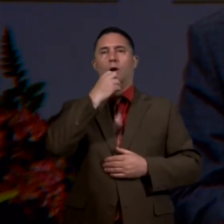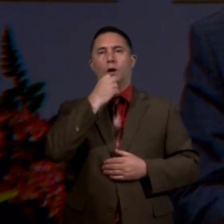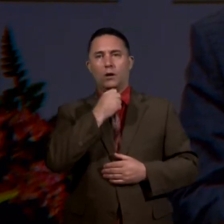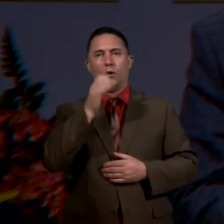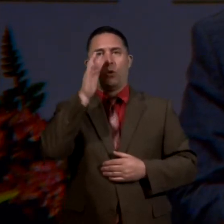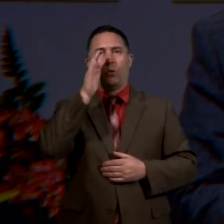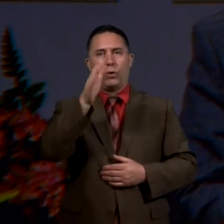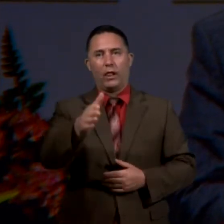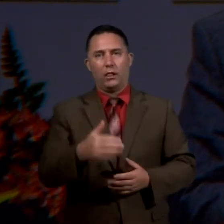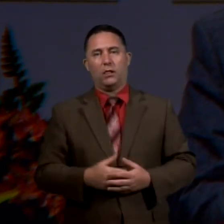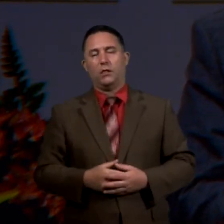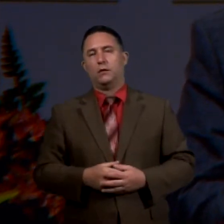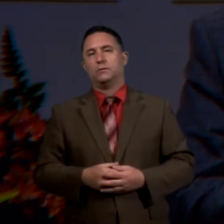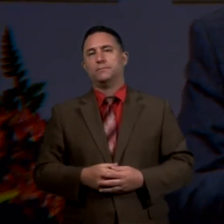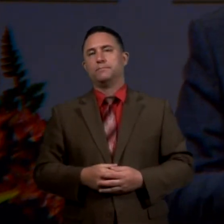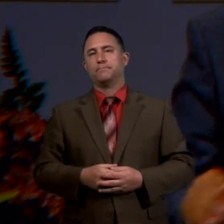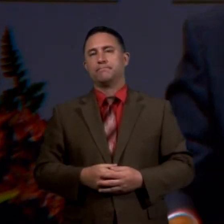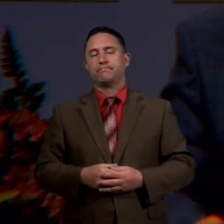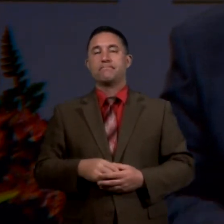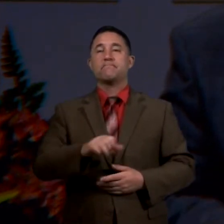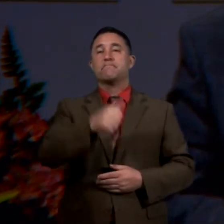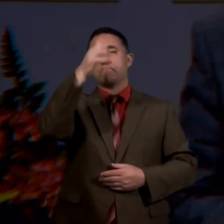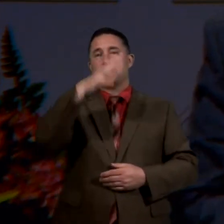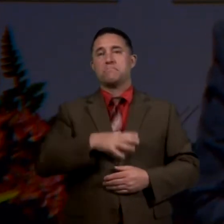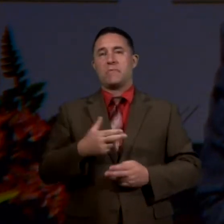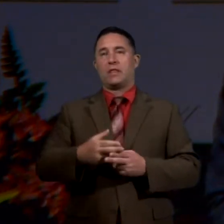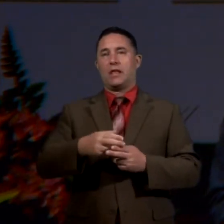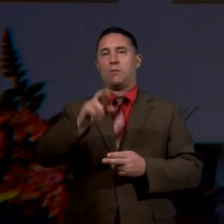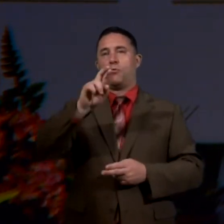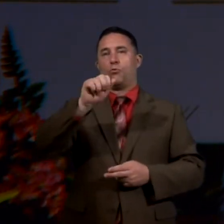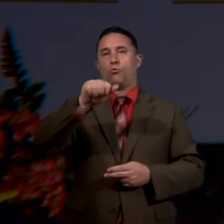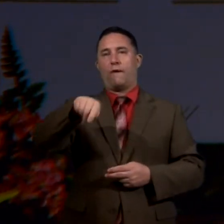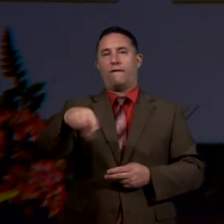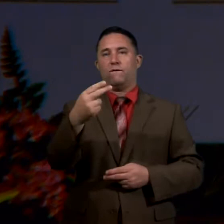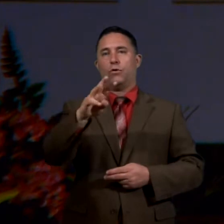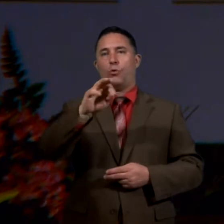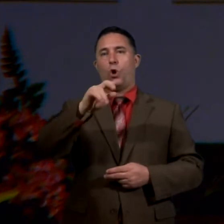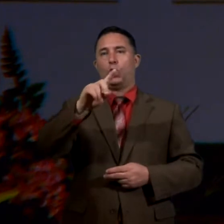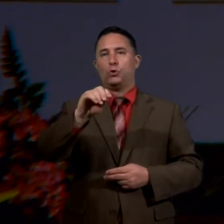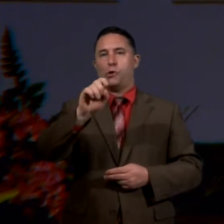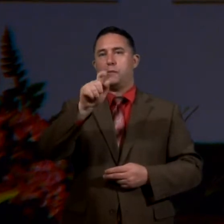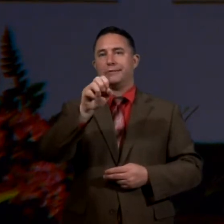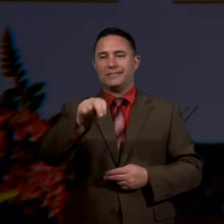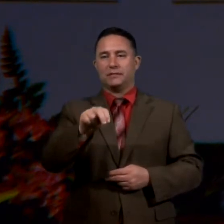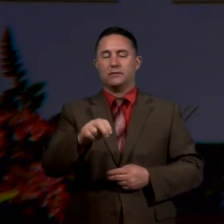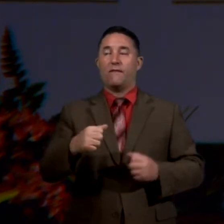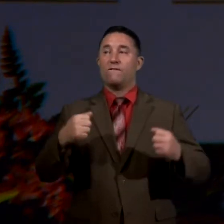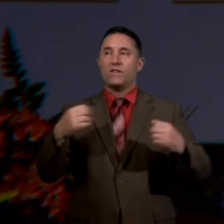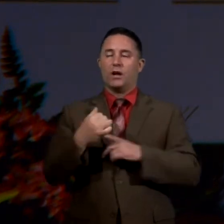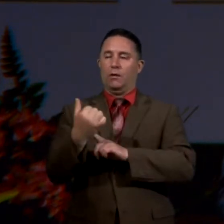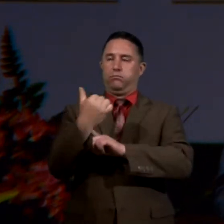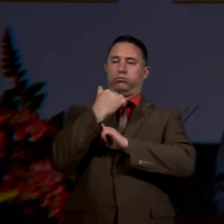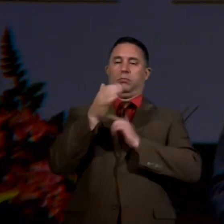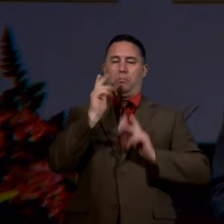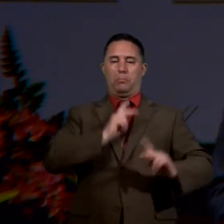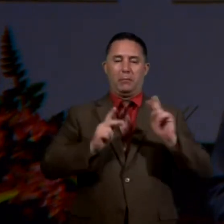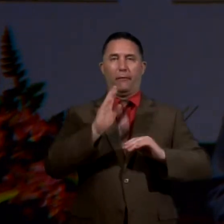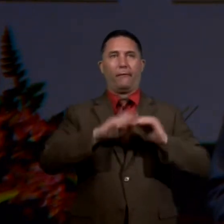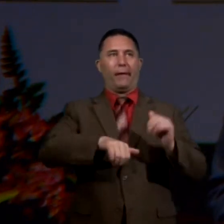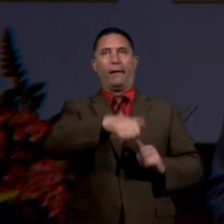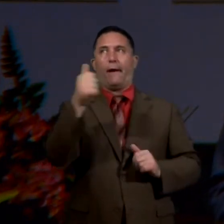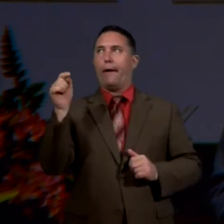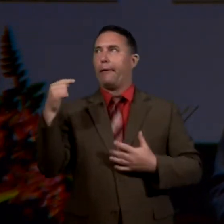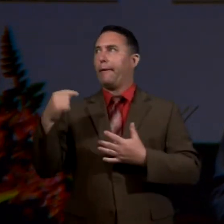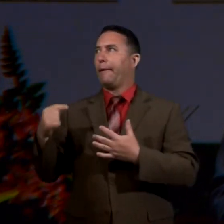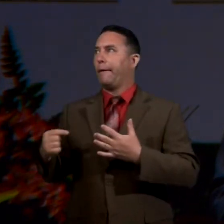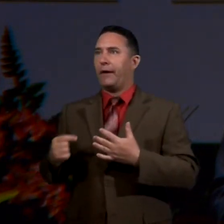life. Another man named Ralph Waldo Emerson once said, "Fear defeats more people than any other thing